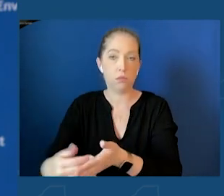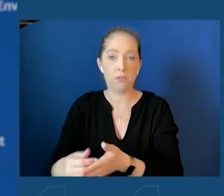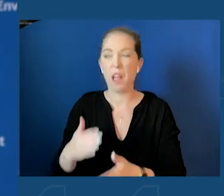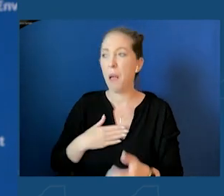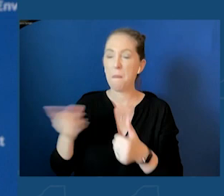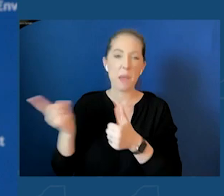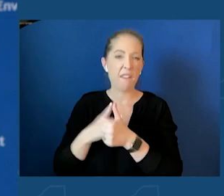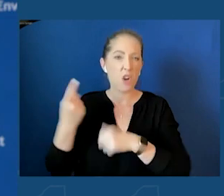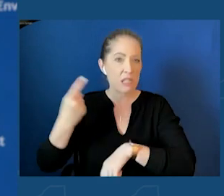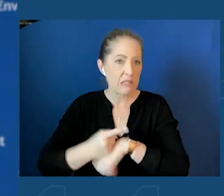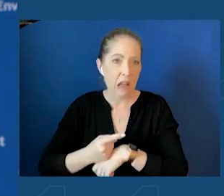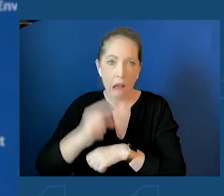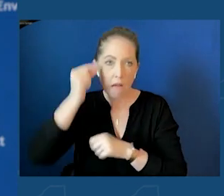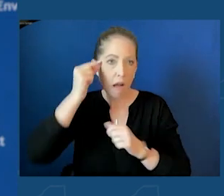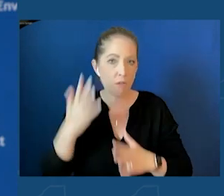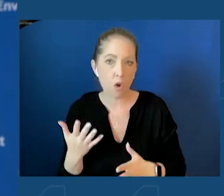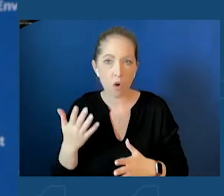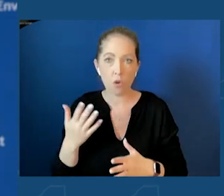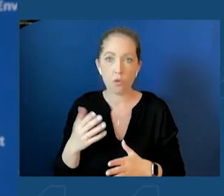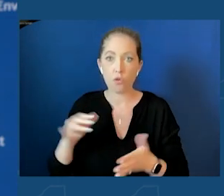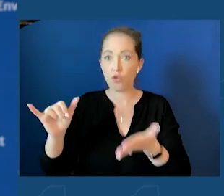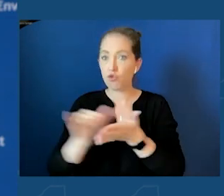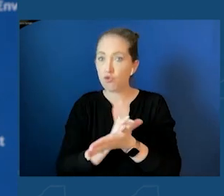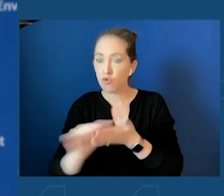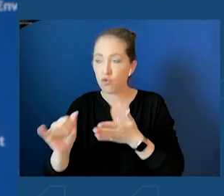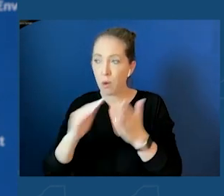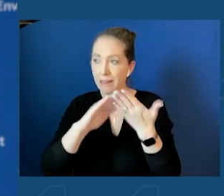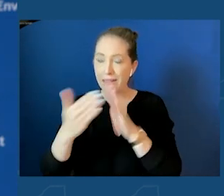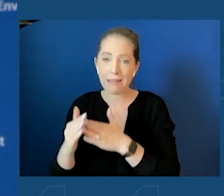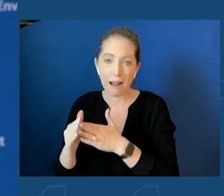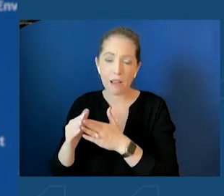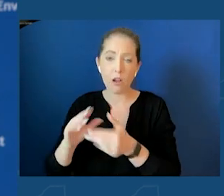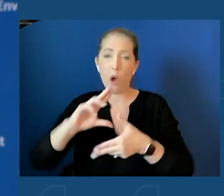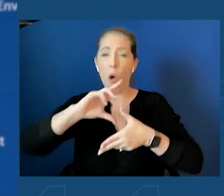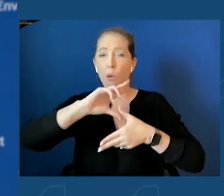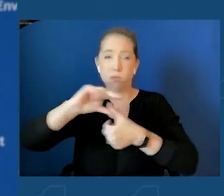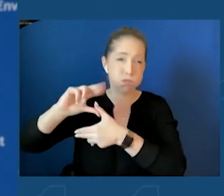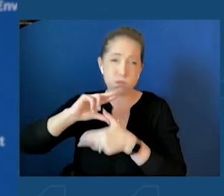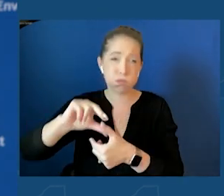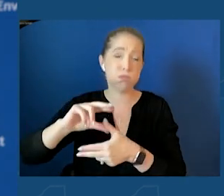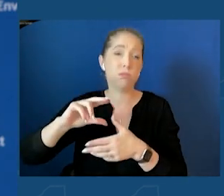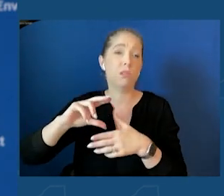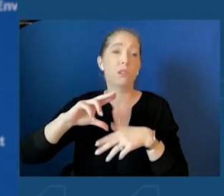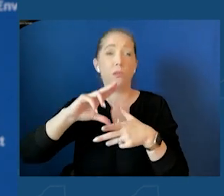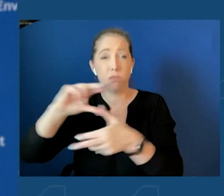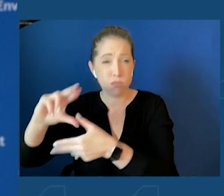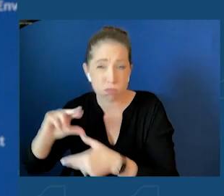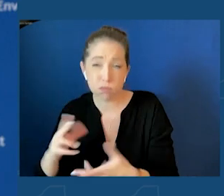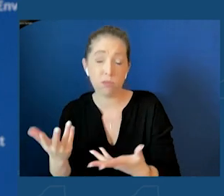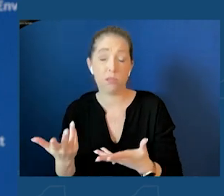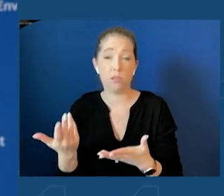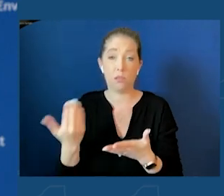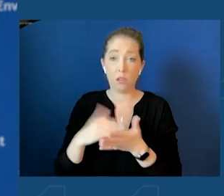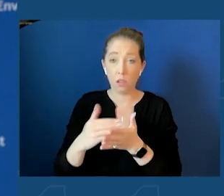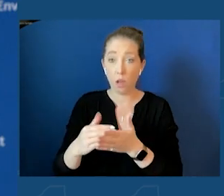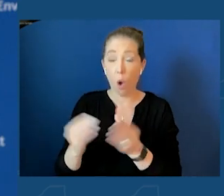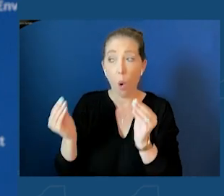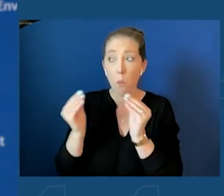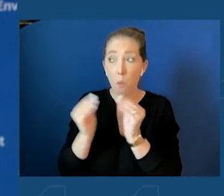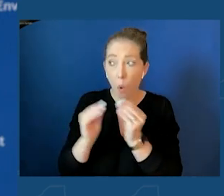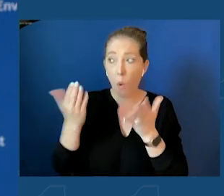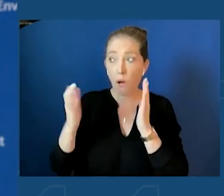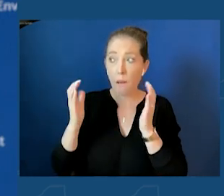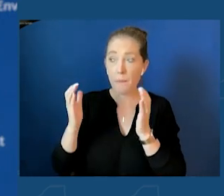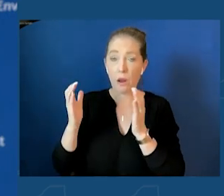one but 2 hurricanes. New York City, more hurricanes than the state of Florida had had to that date. Hurricane